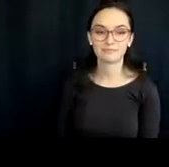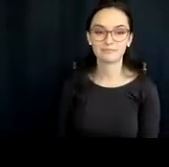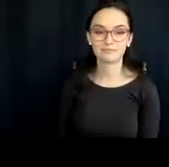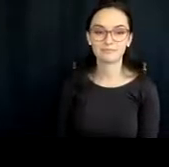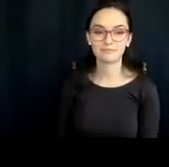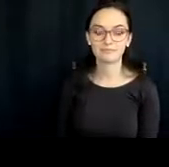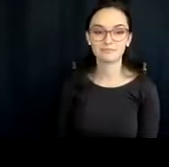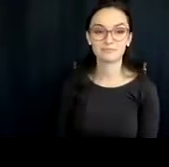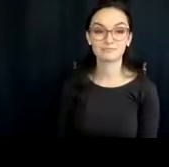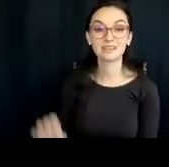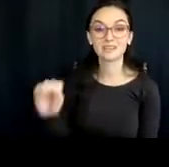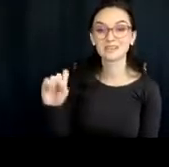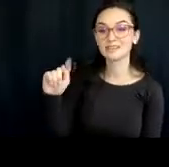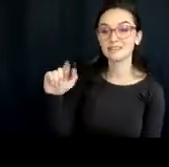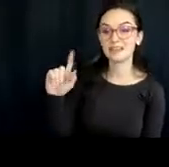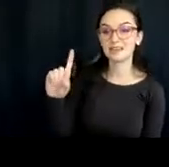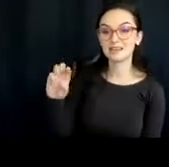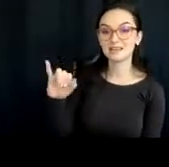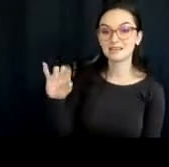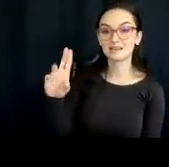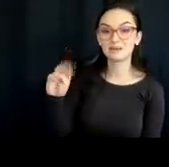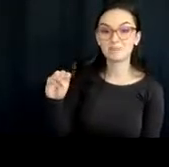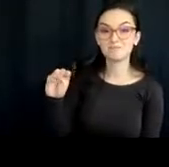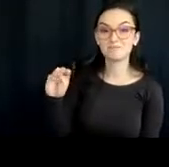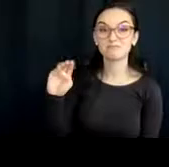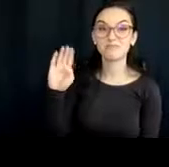stadium opened in 1967.